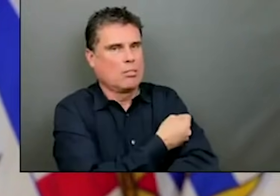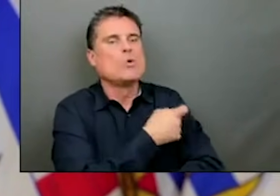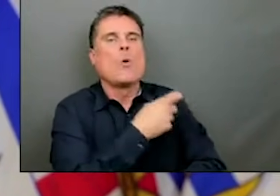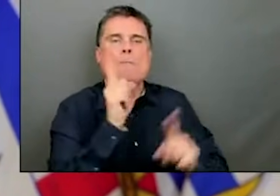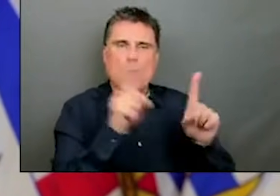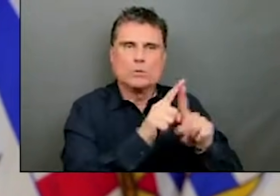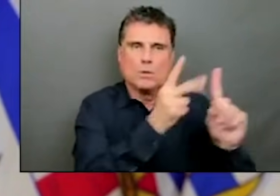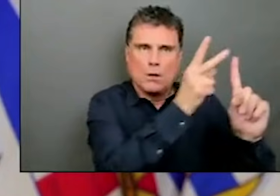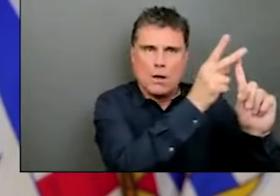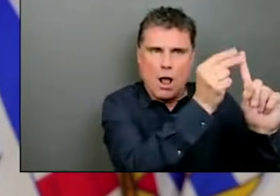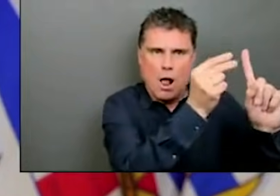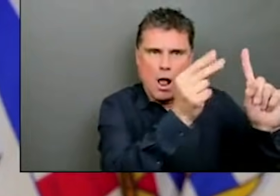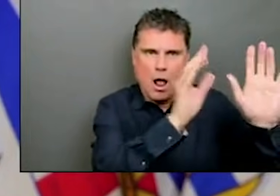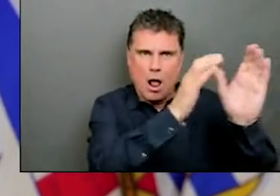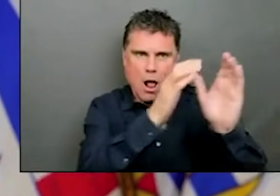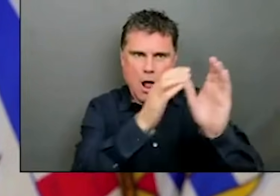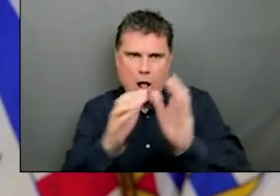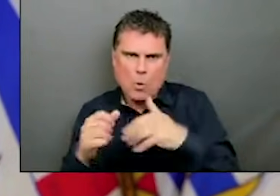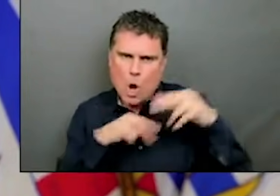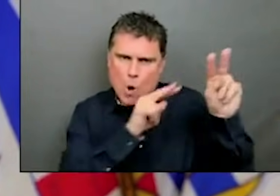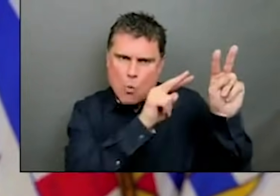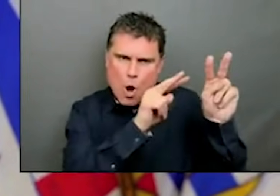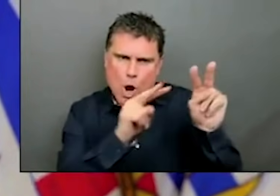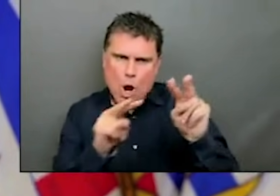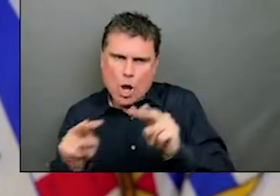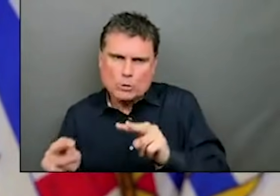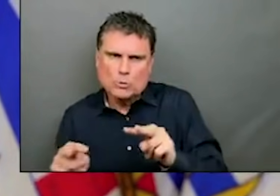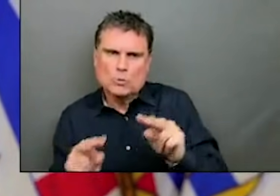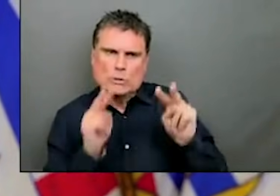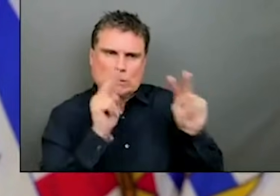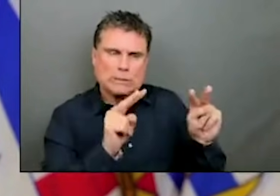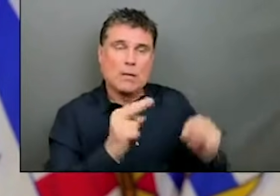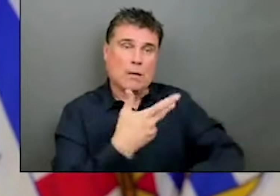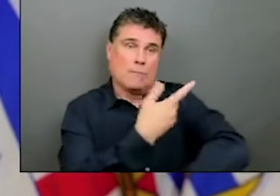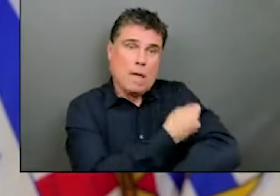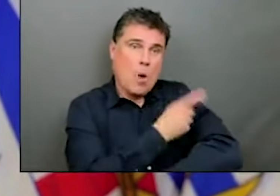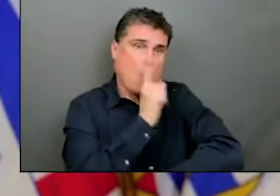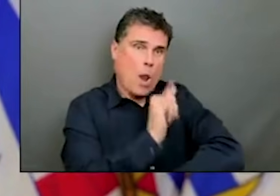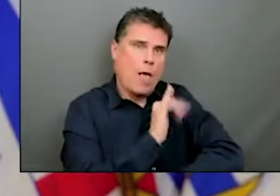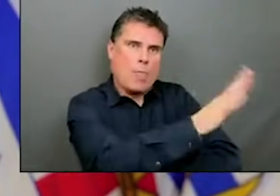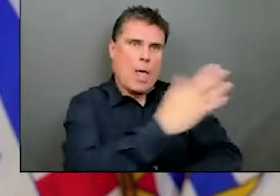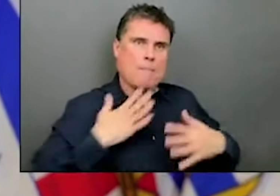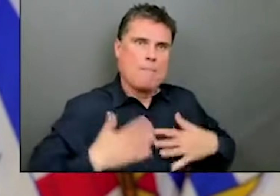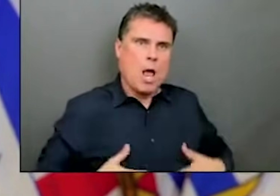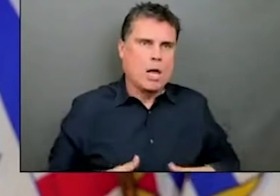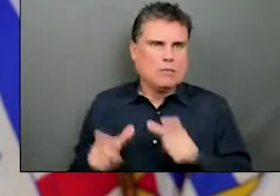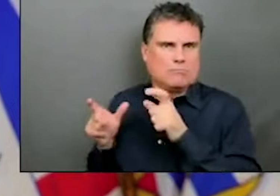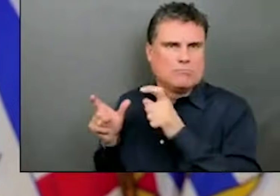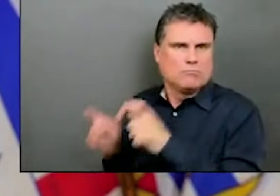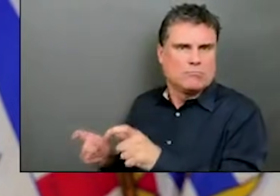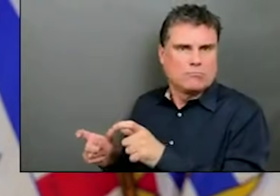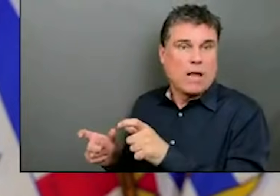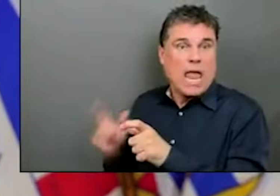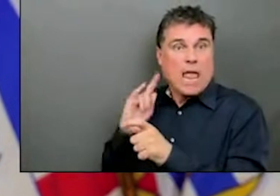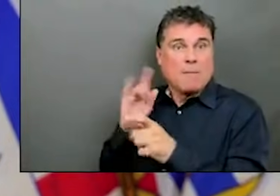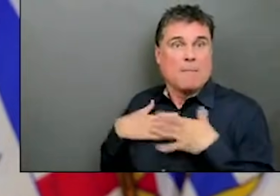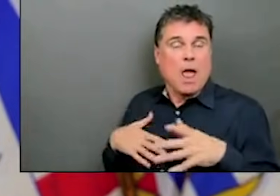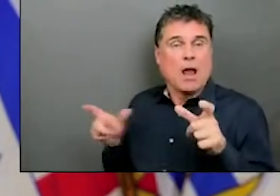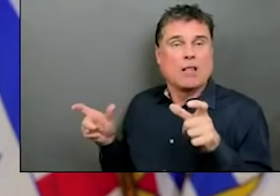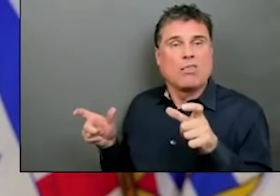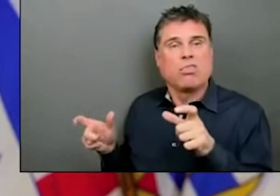in protection over time, we'll be looking at changing that. Same thing goes for certain populations, and really it